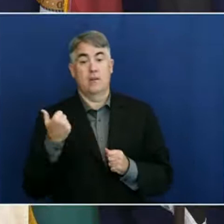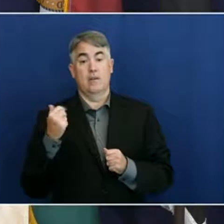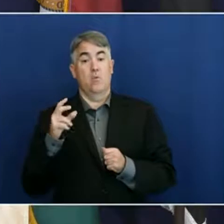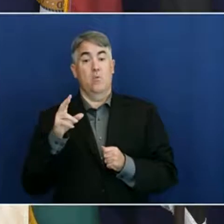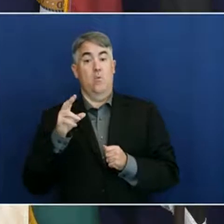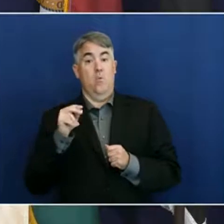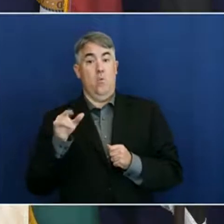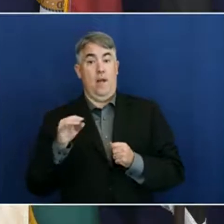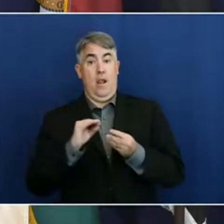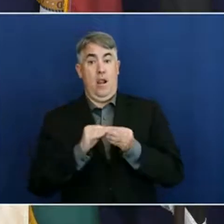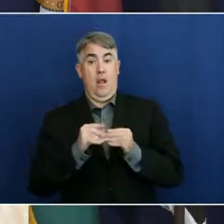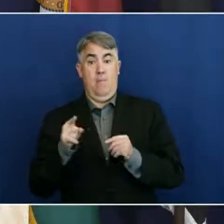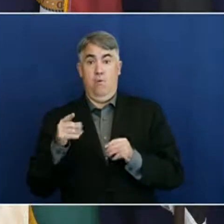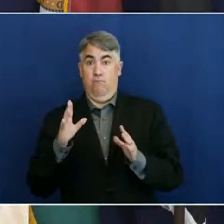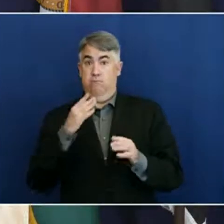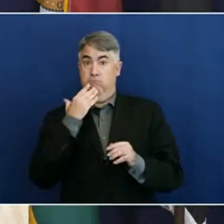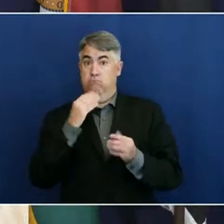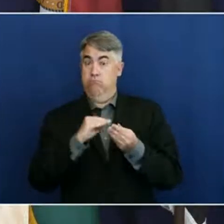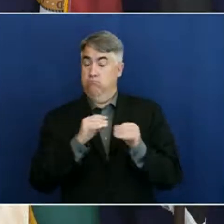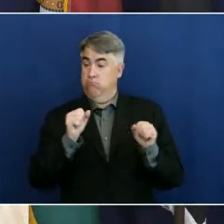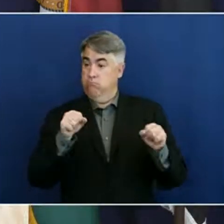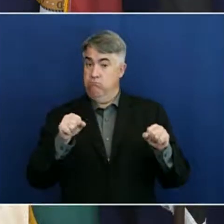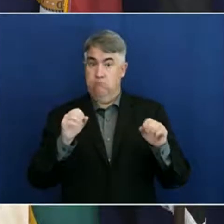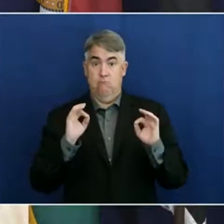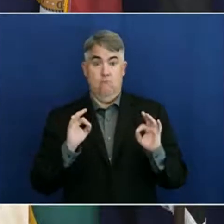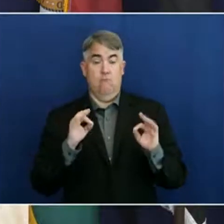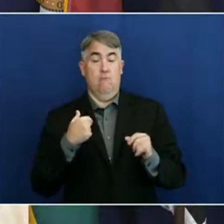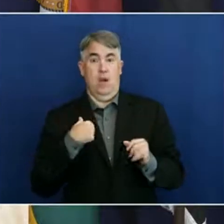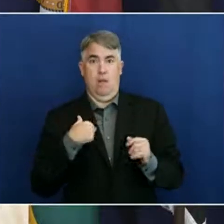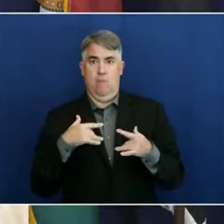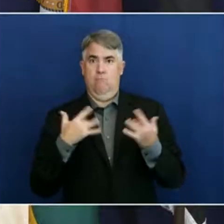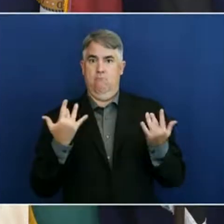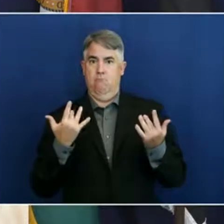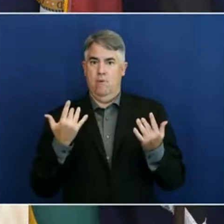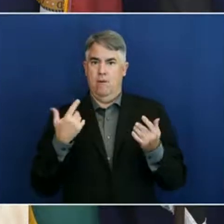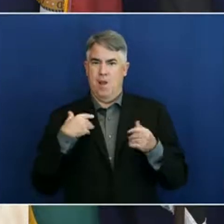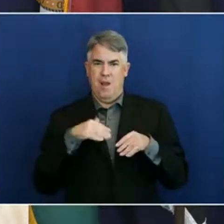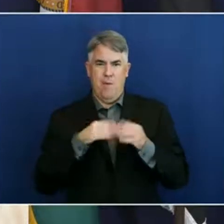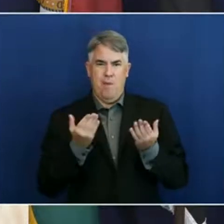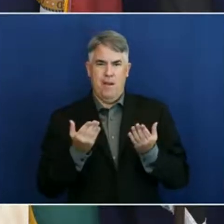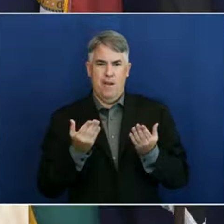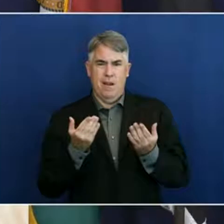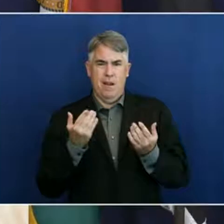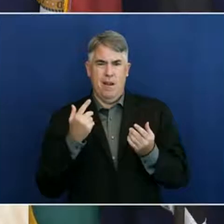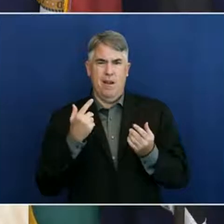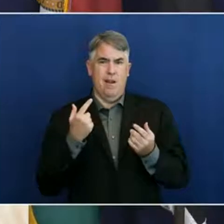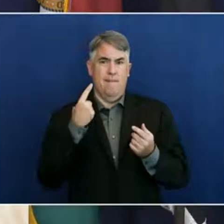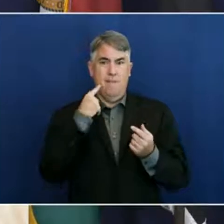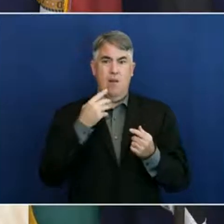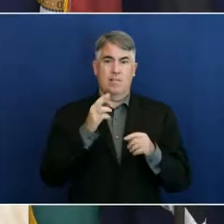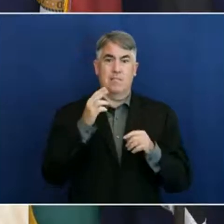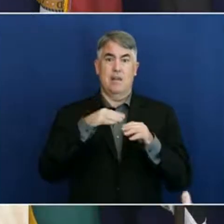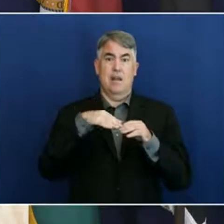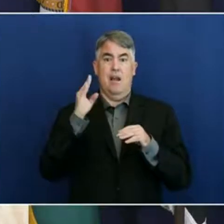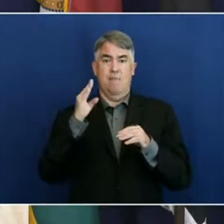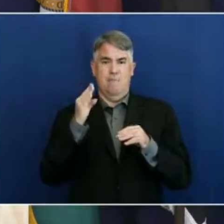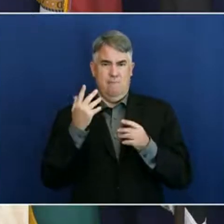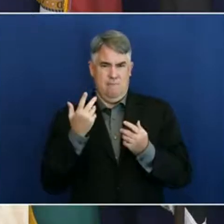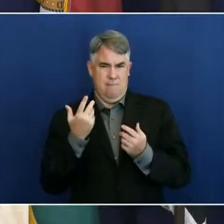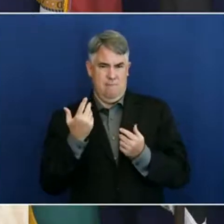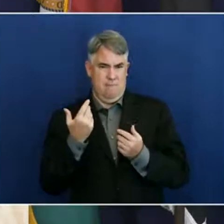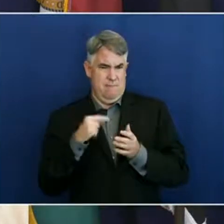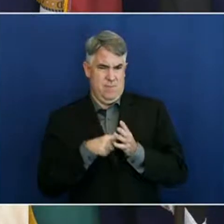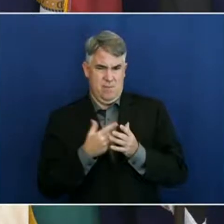quite encouraging, as given the fact that we only opened up for everyone 16 years of age and older to